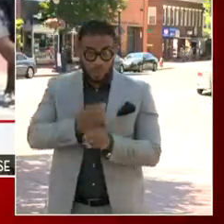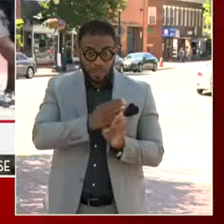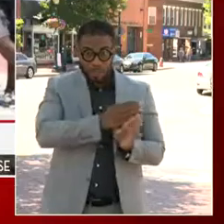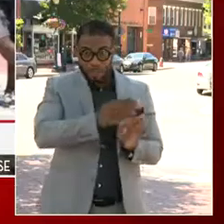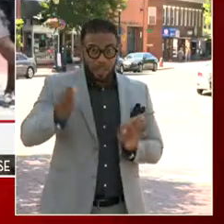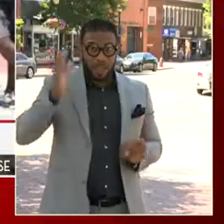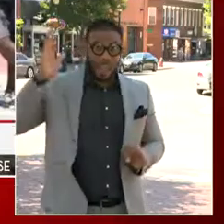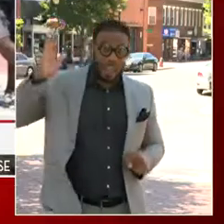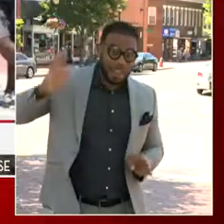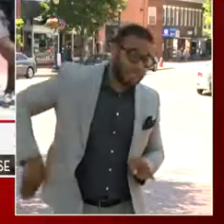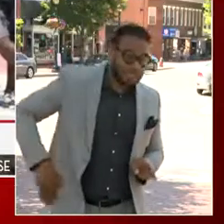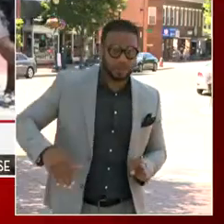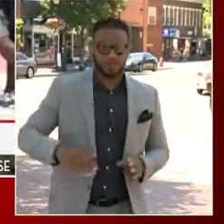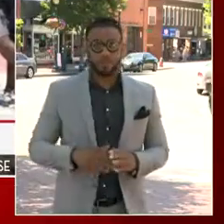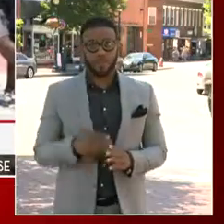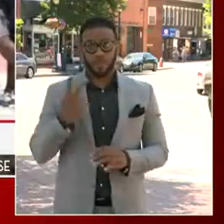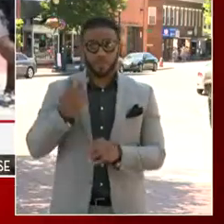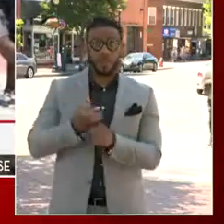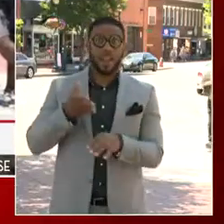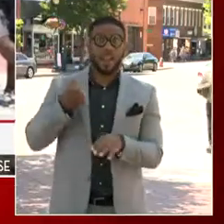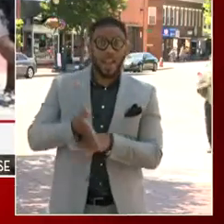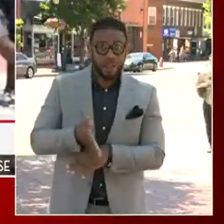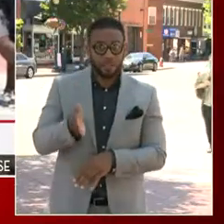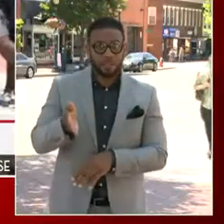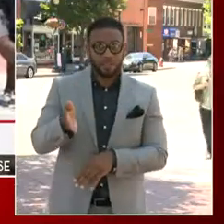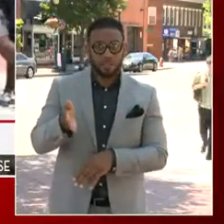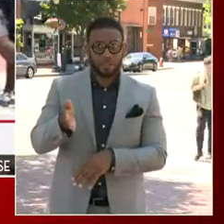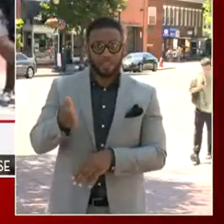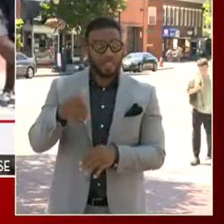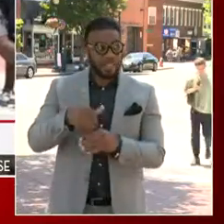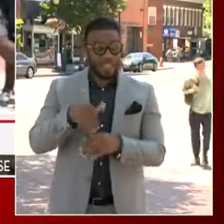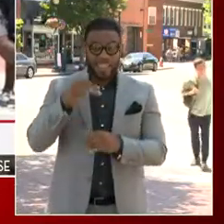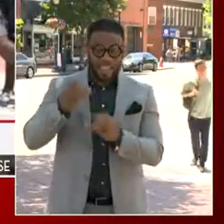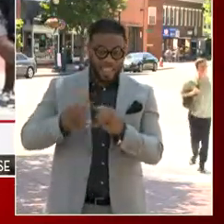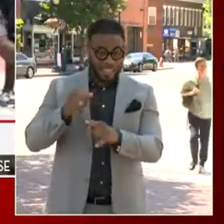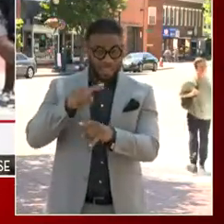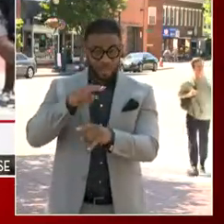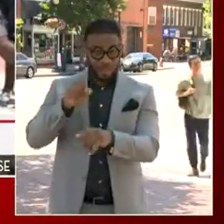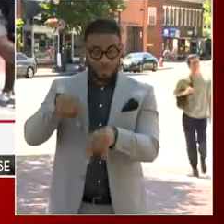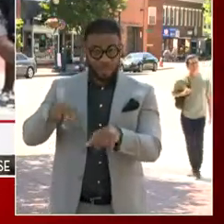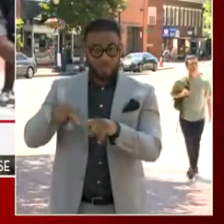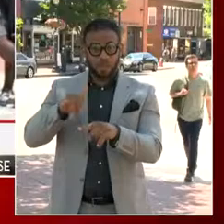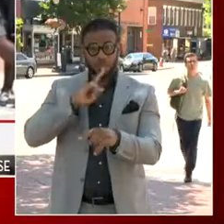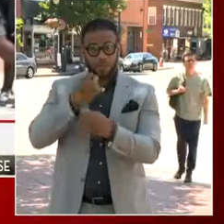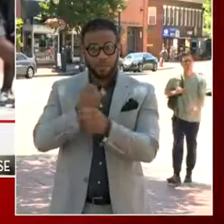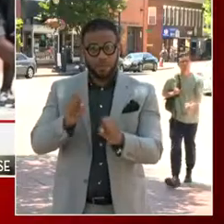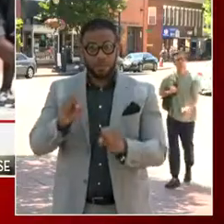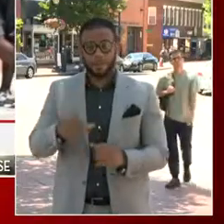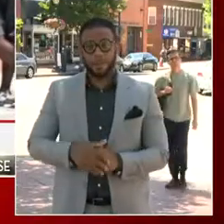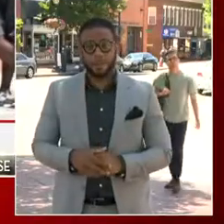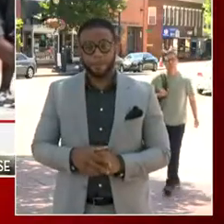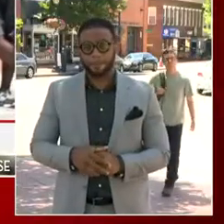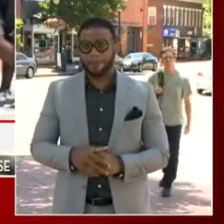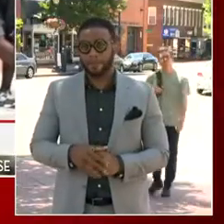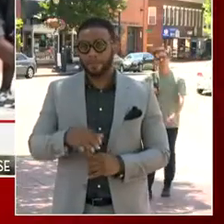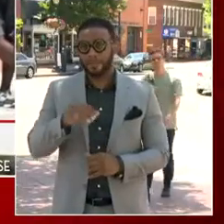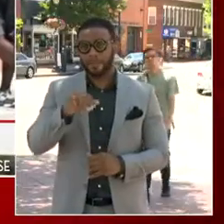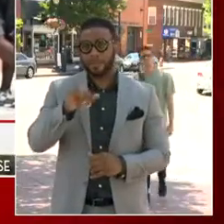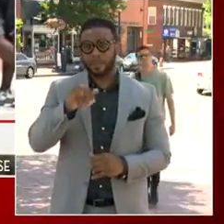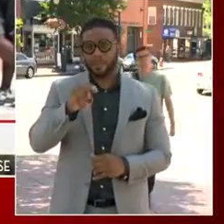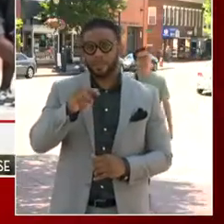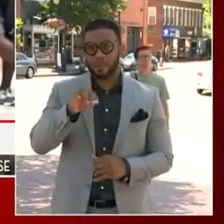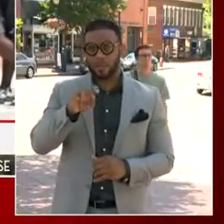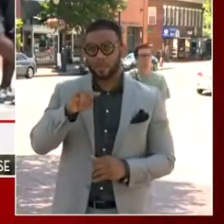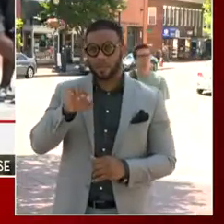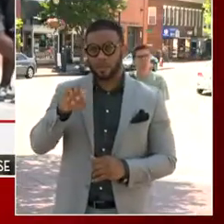they were the last enslaved people in the United States of America to be free. And Juneteenth